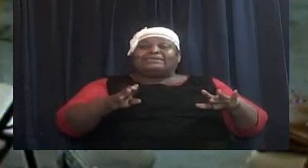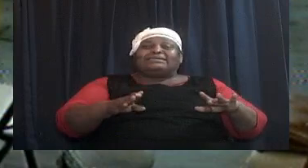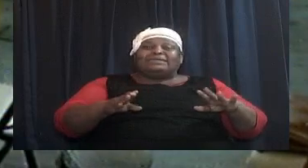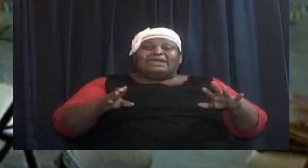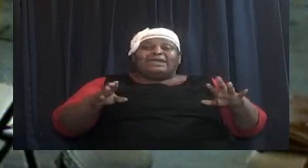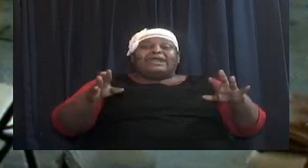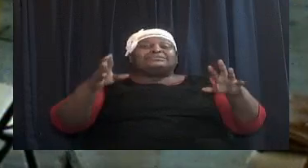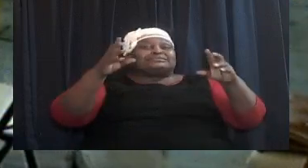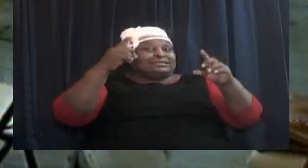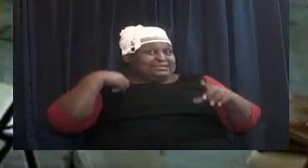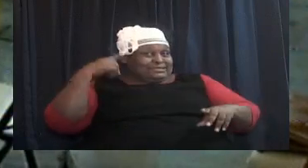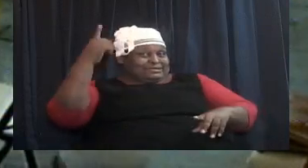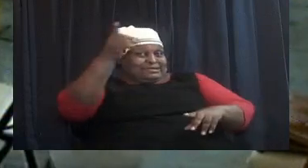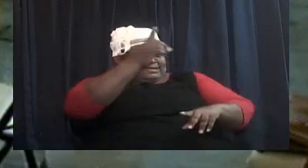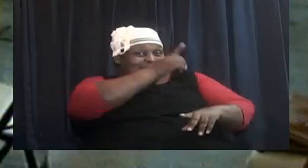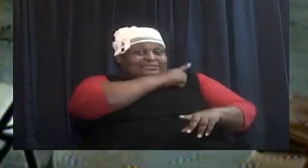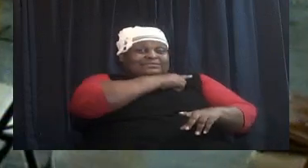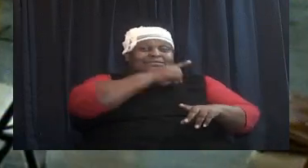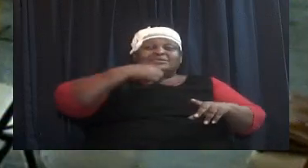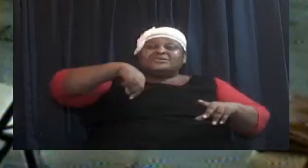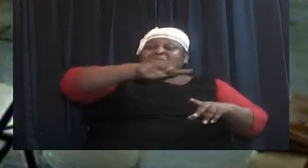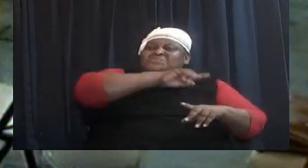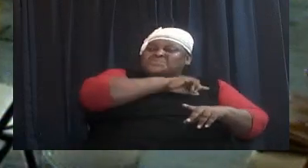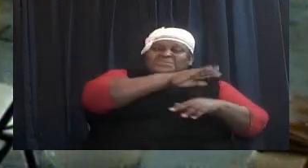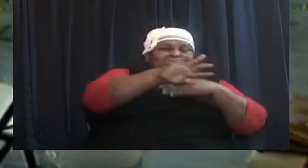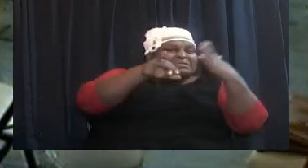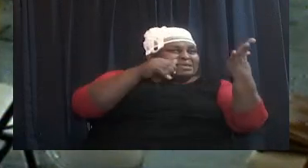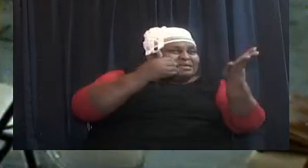a deacon.